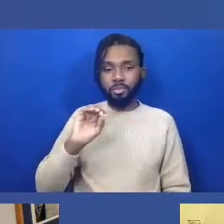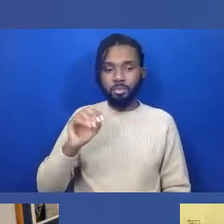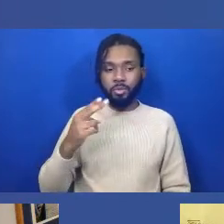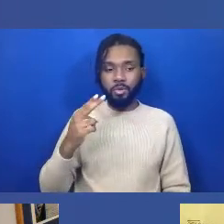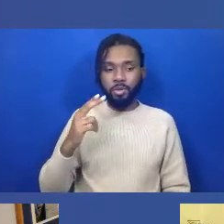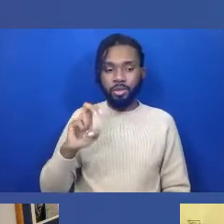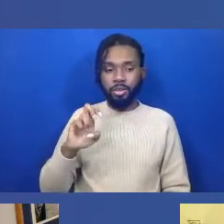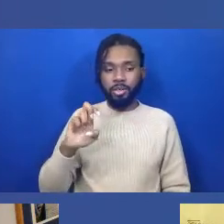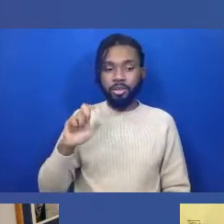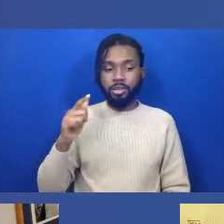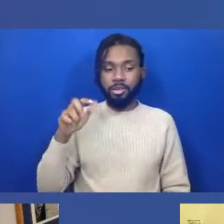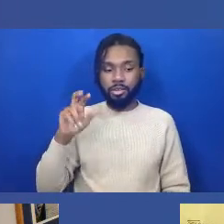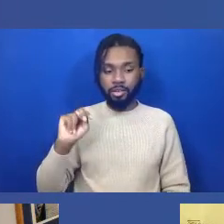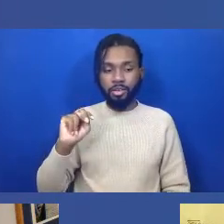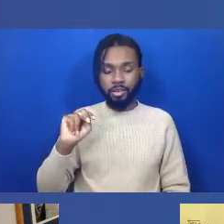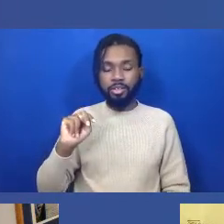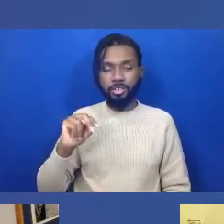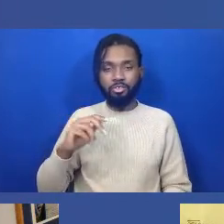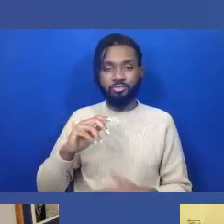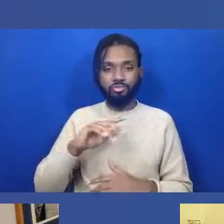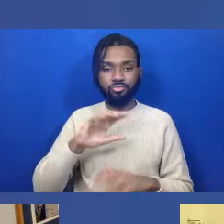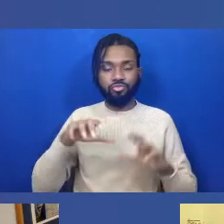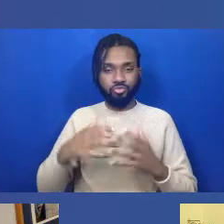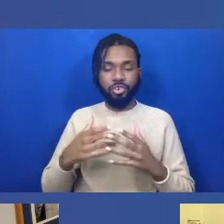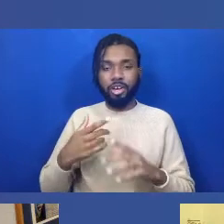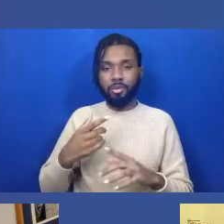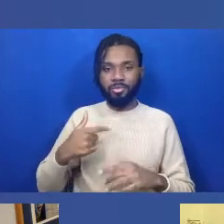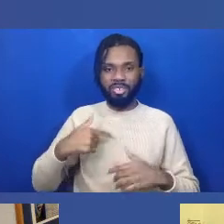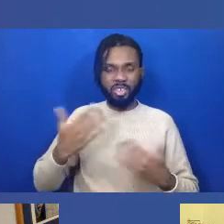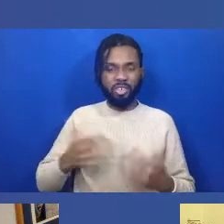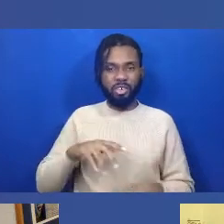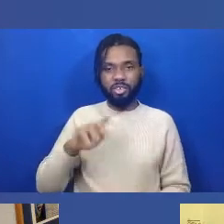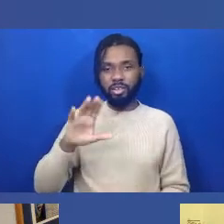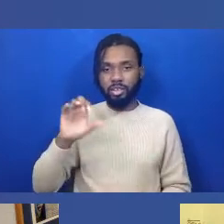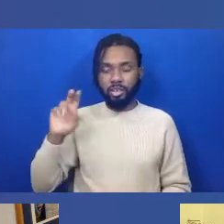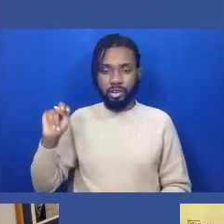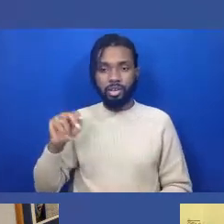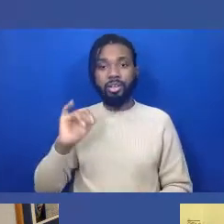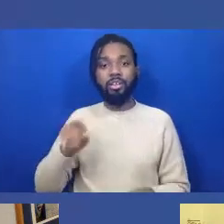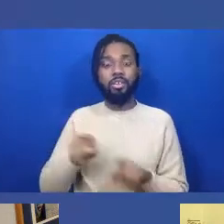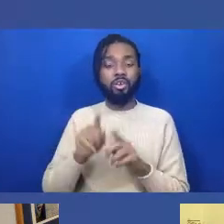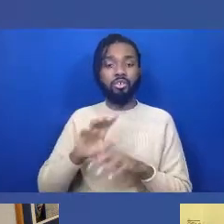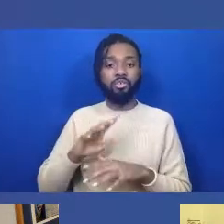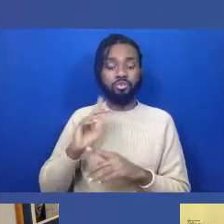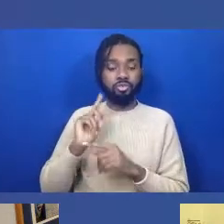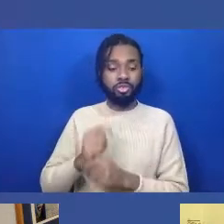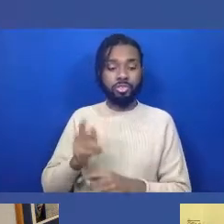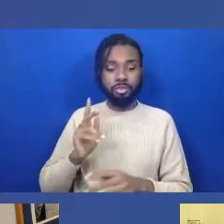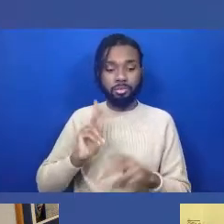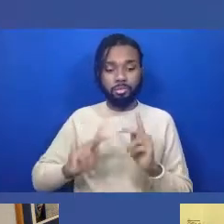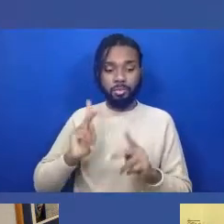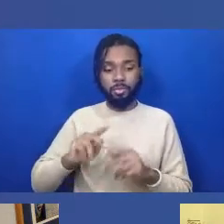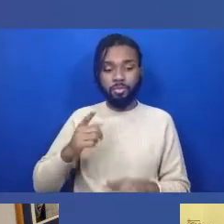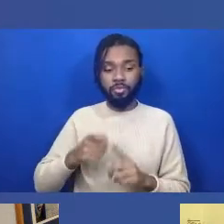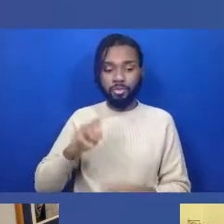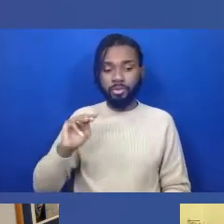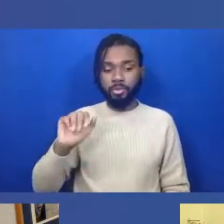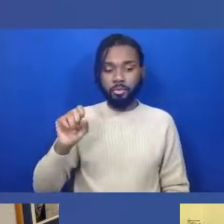Connecticut, where I am zooming in from our traditional lands, which are also the traditional lands of the Mashantucket Pequot and Eastern Pequot.